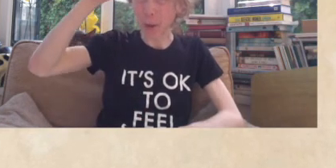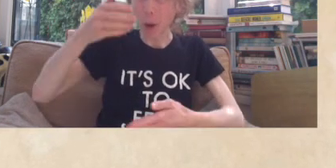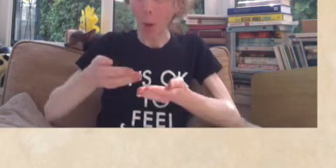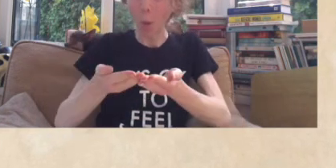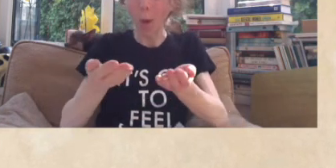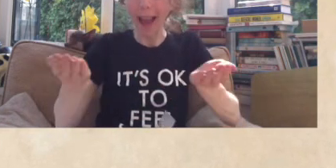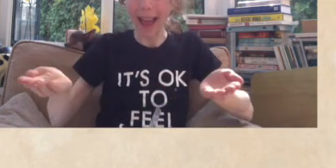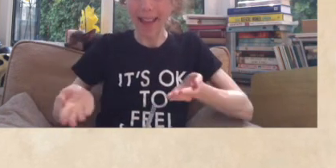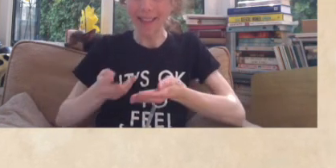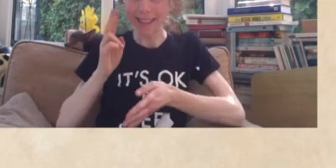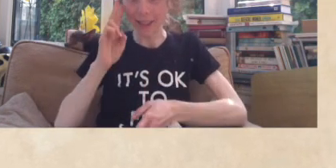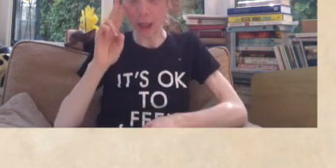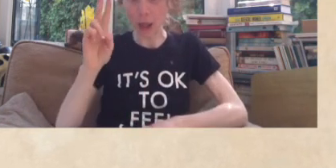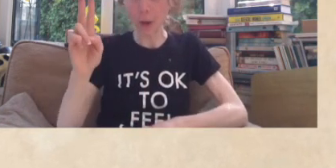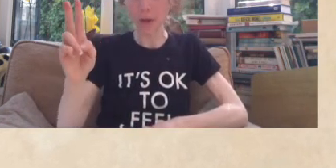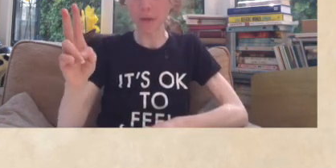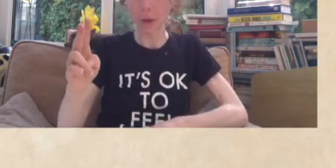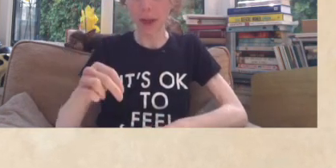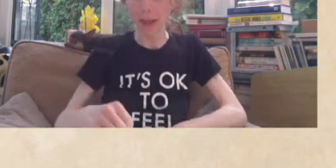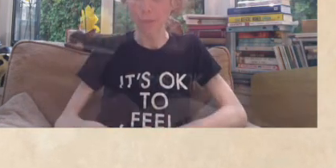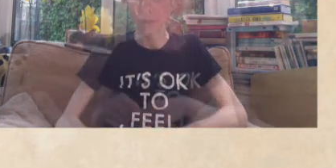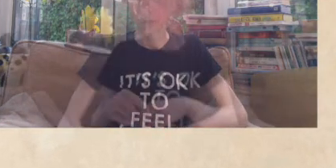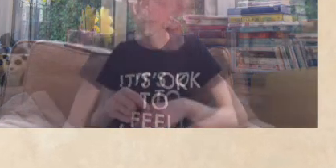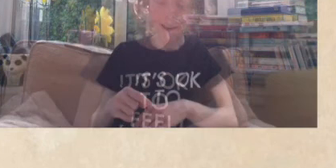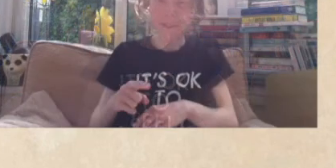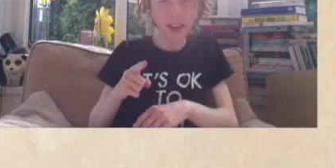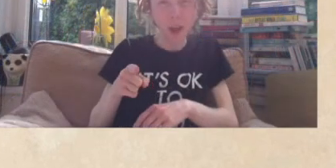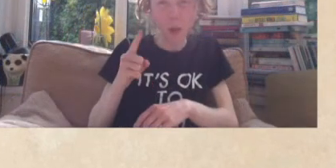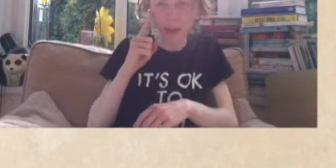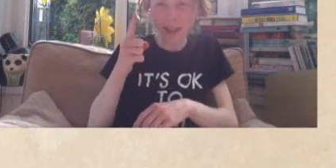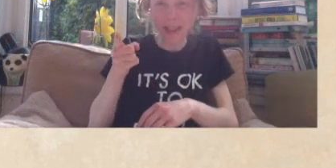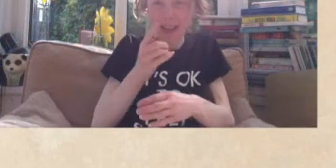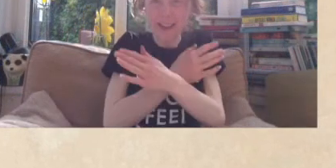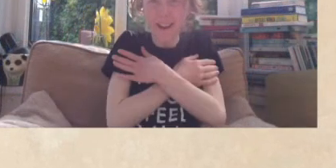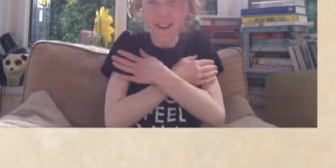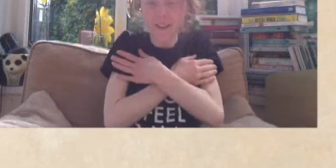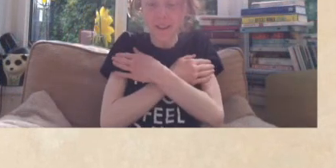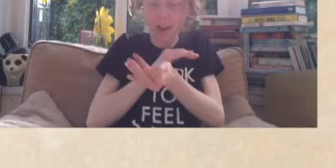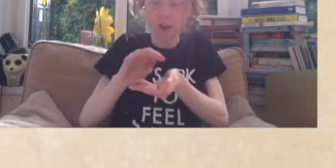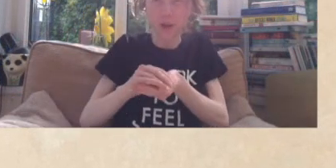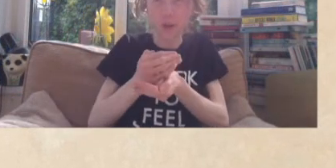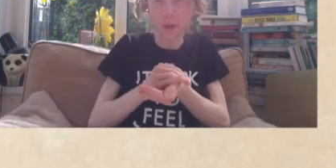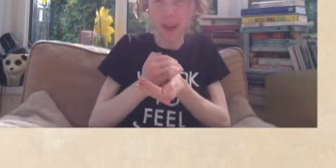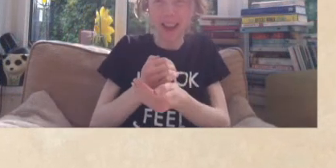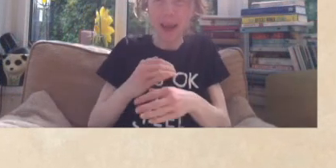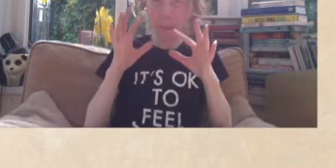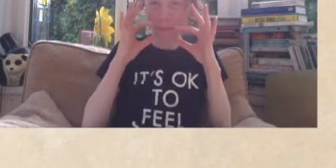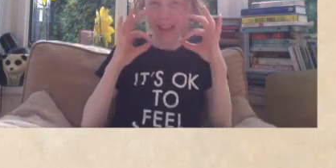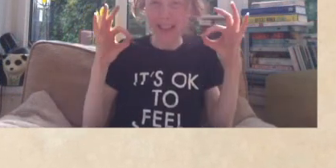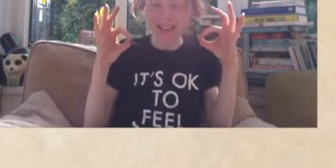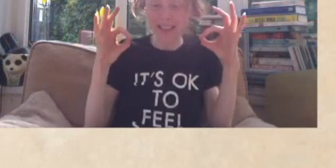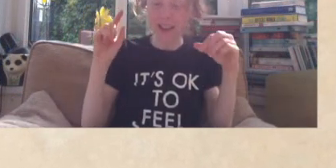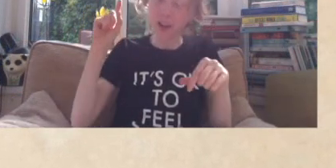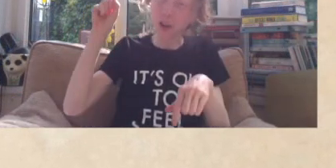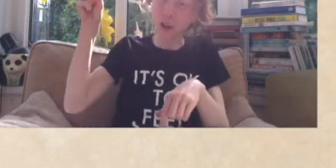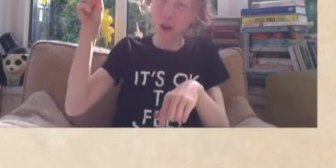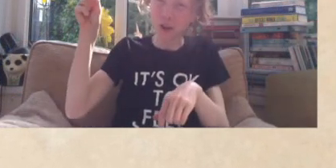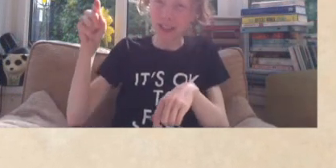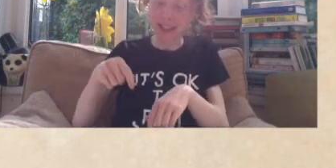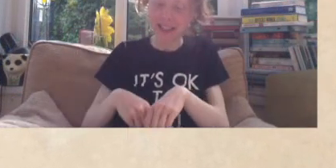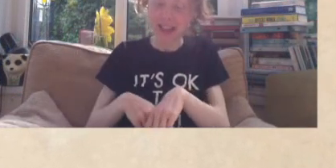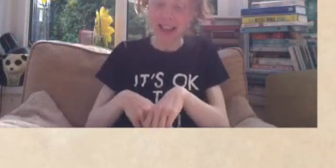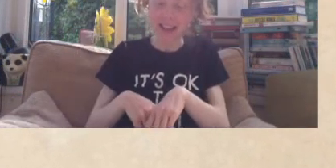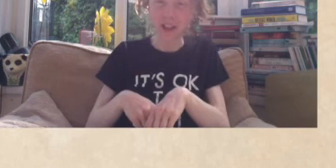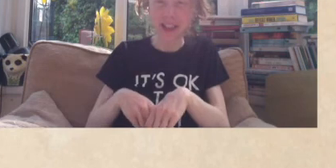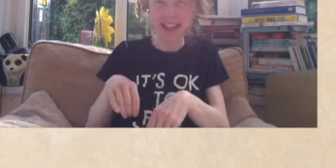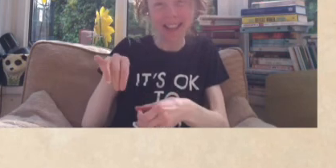know where to look for him. Wherever you see love, joy and peace, God